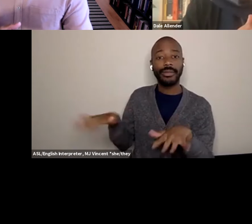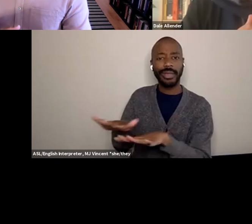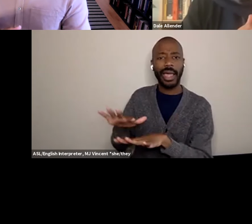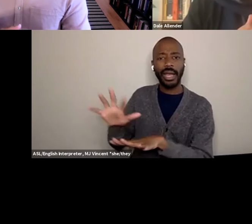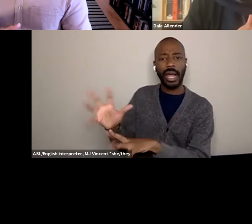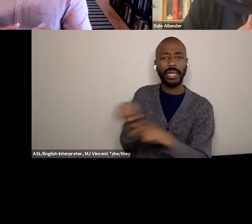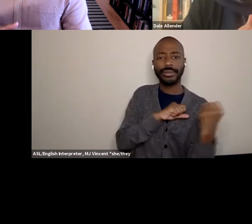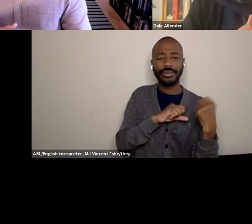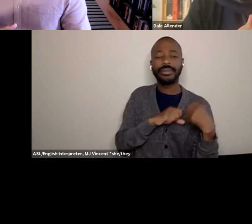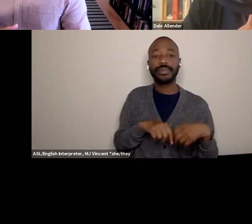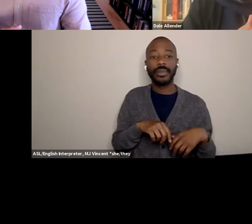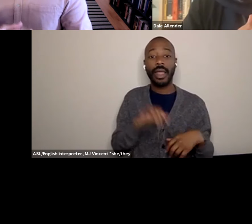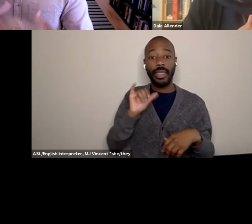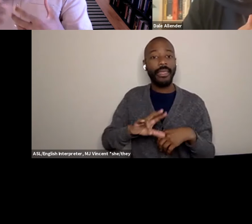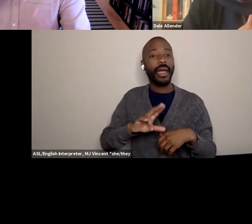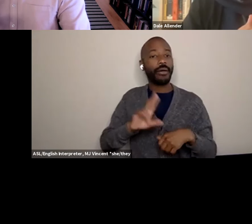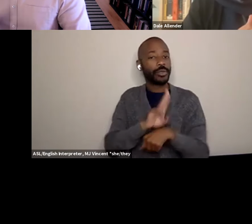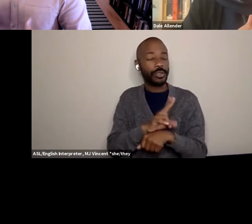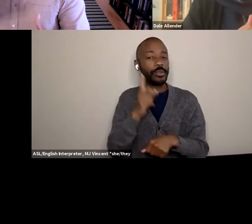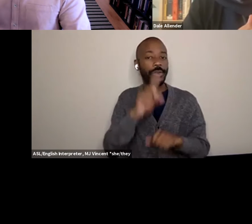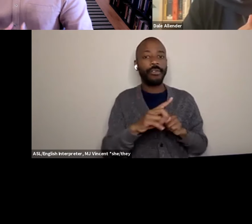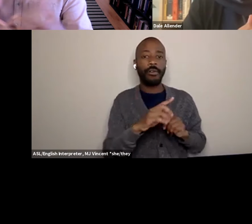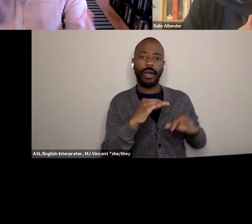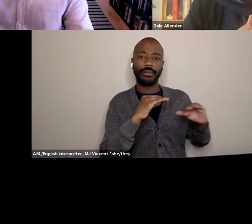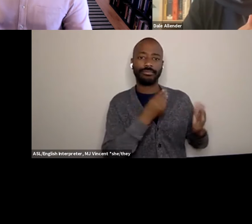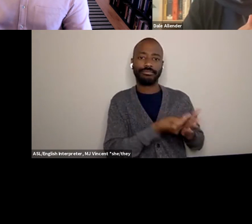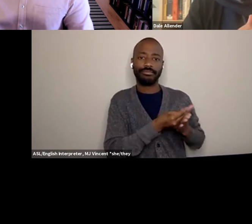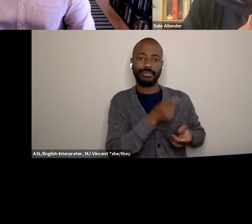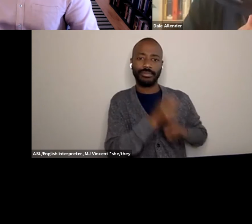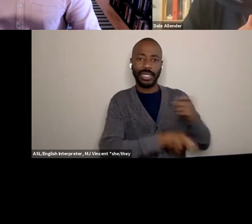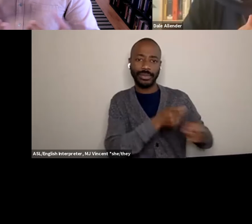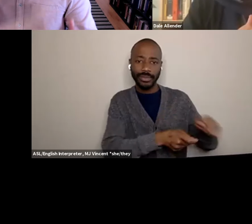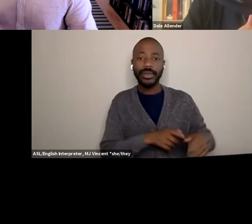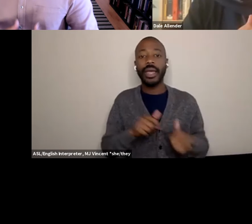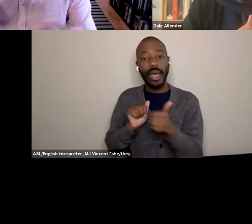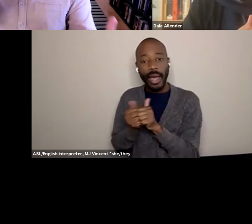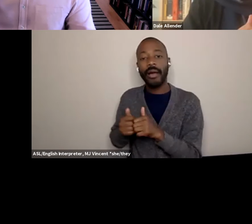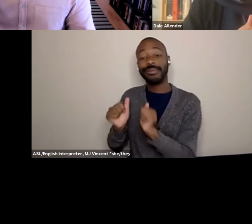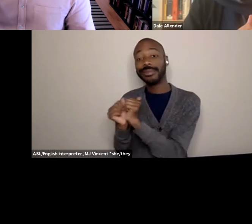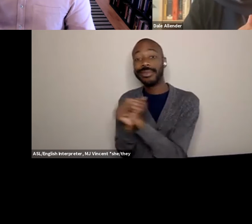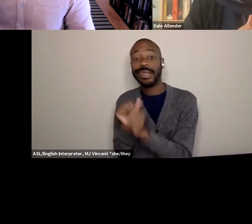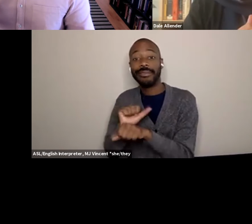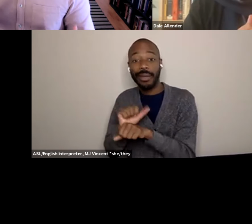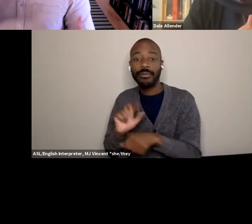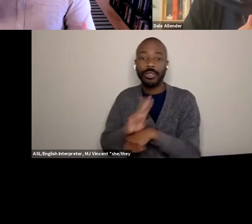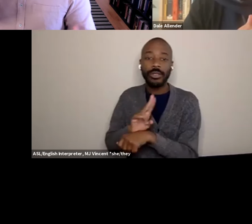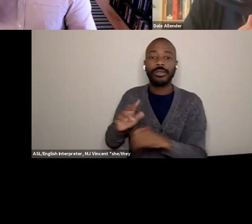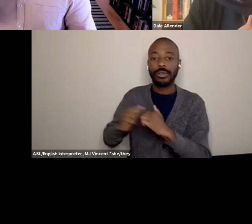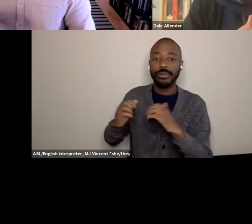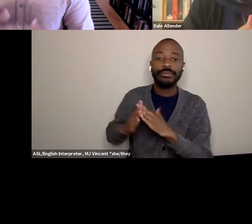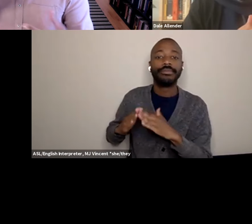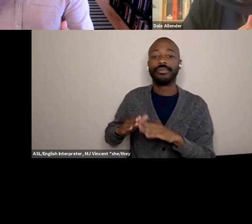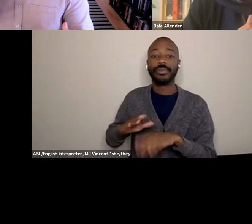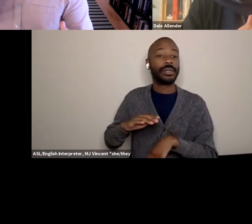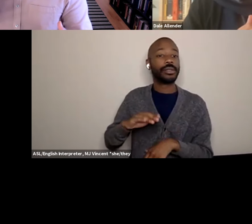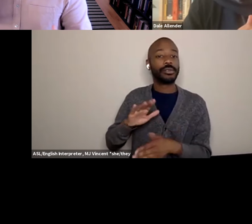early school funds in various states, how enslaved labor was used to build schools, how some folks sold slaves from their estates and kind